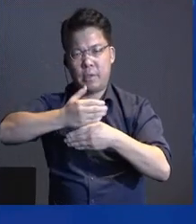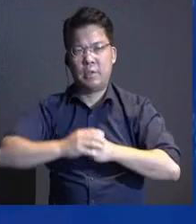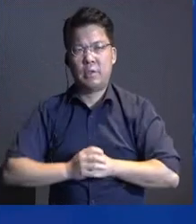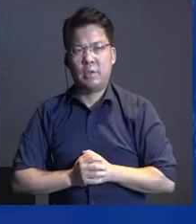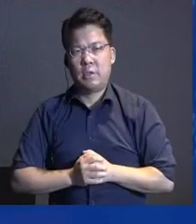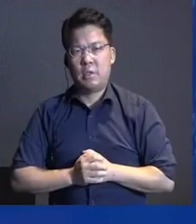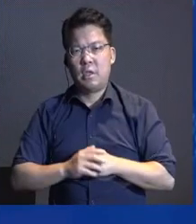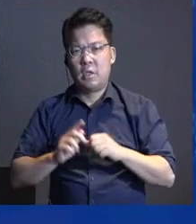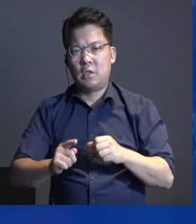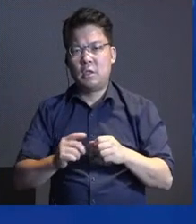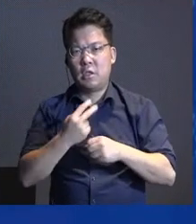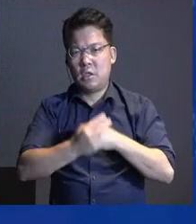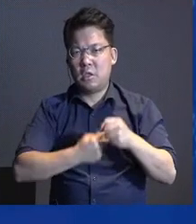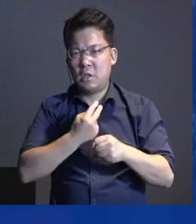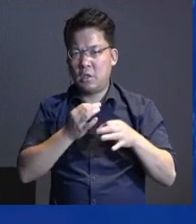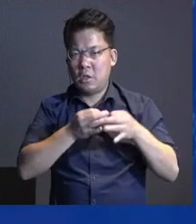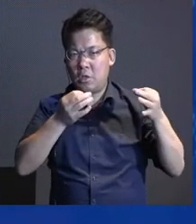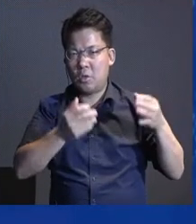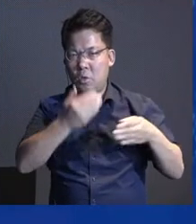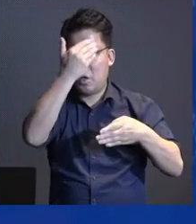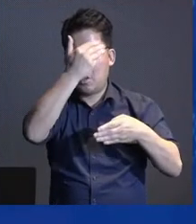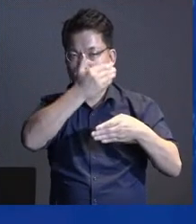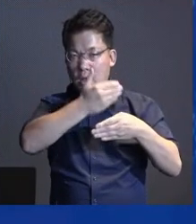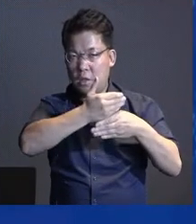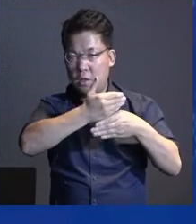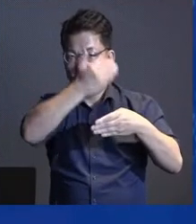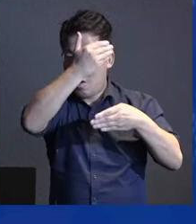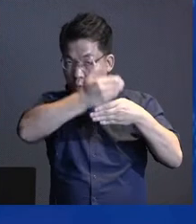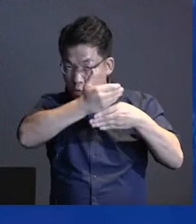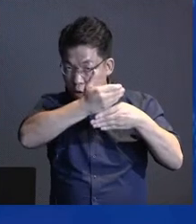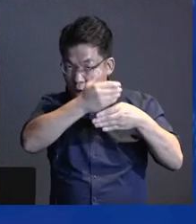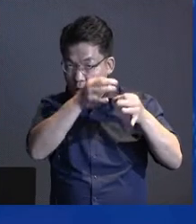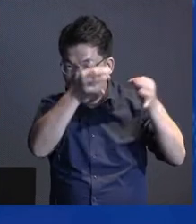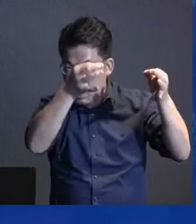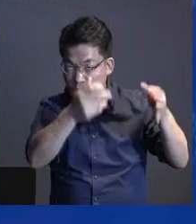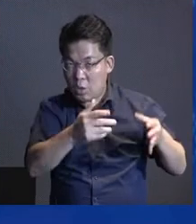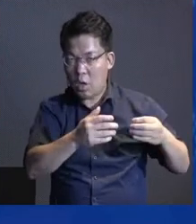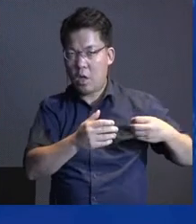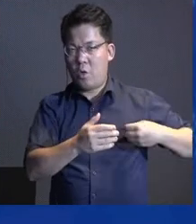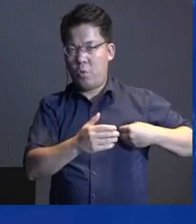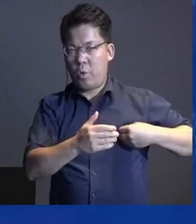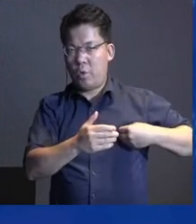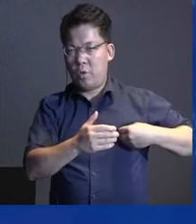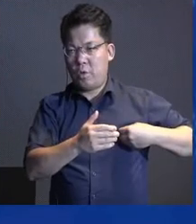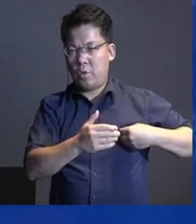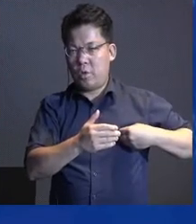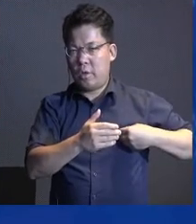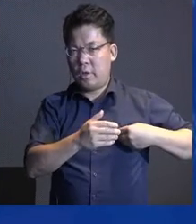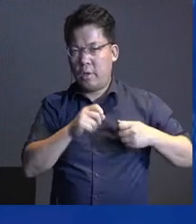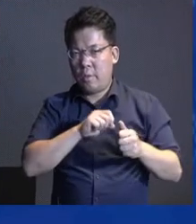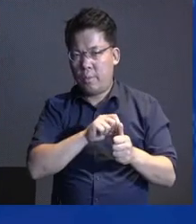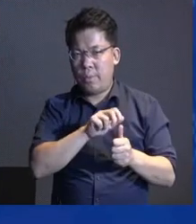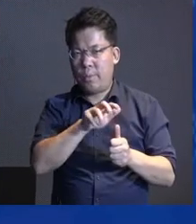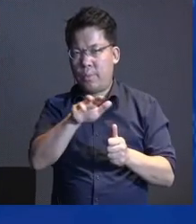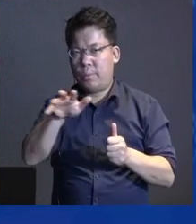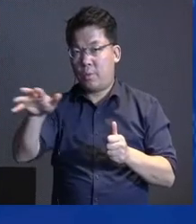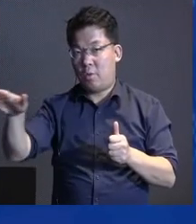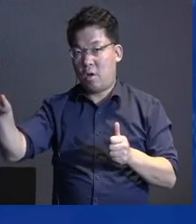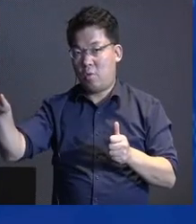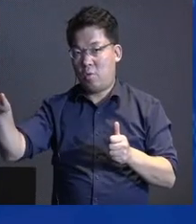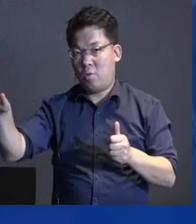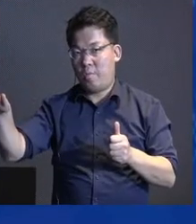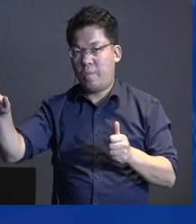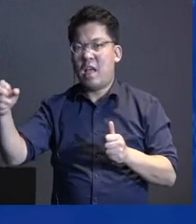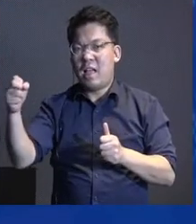the Dreamlike Neighborhood project with our cooperation partners, the Vienna Pensioners Residence Fund,